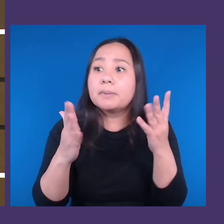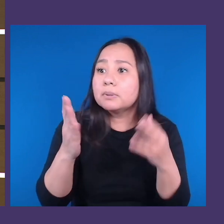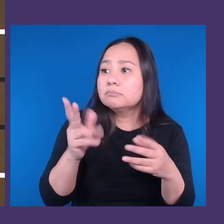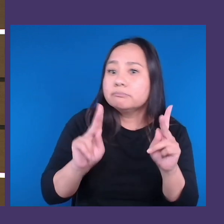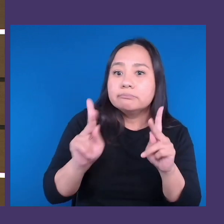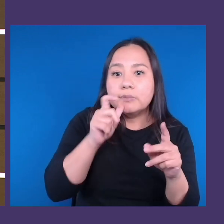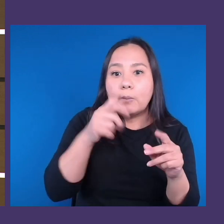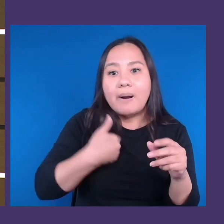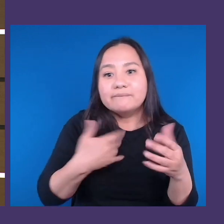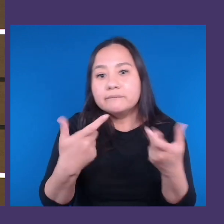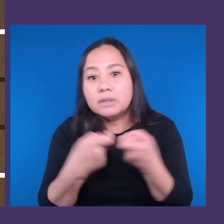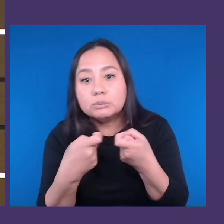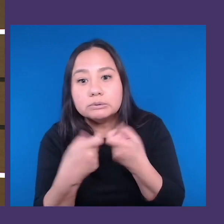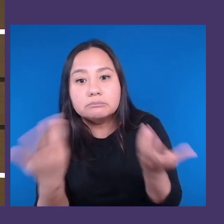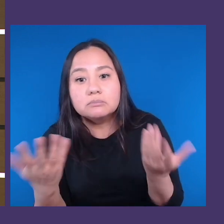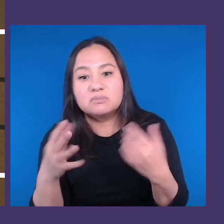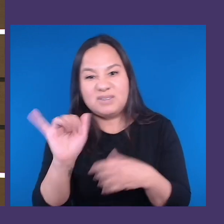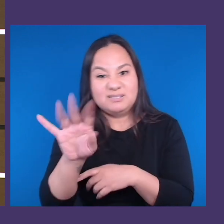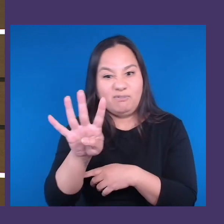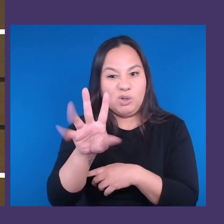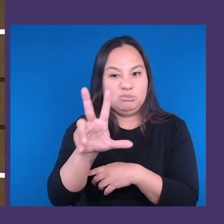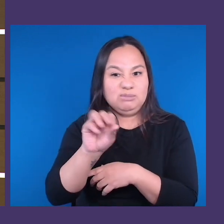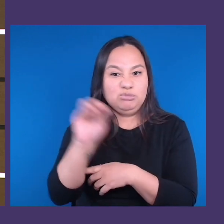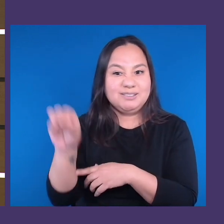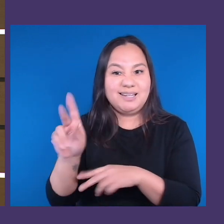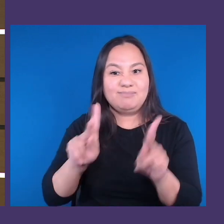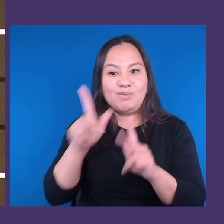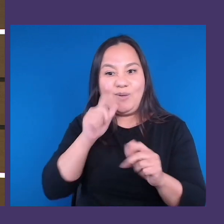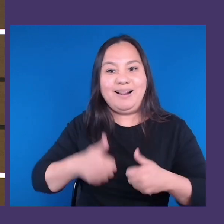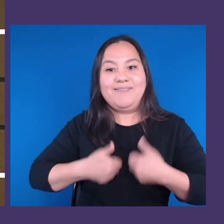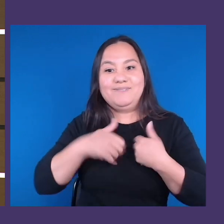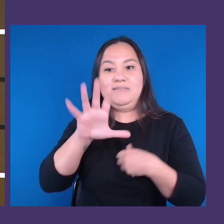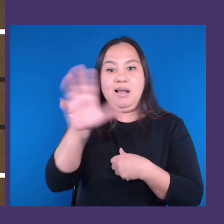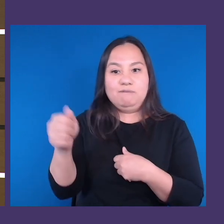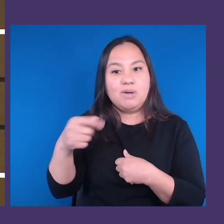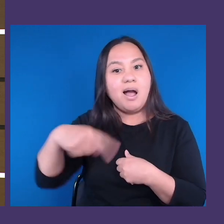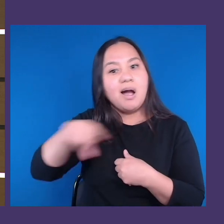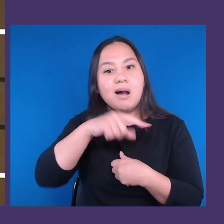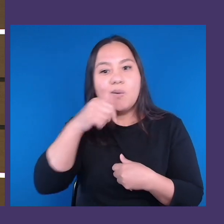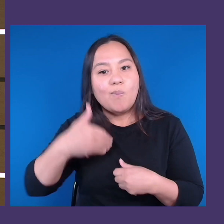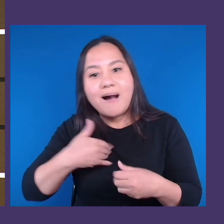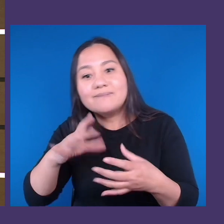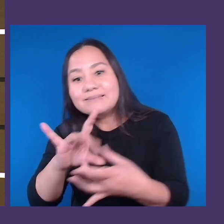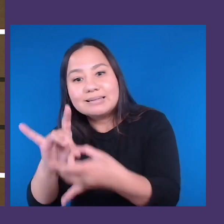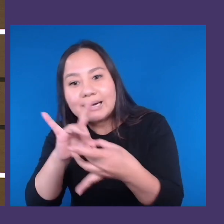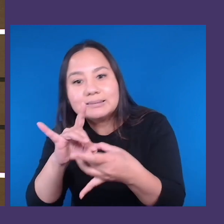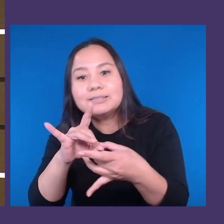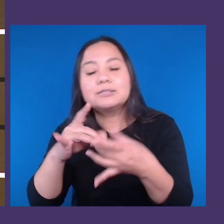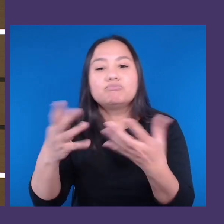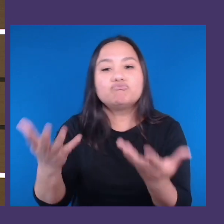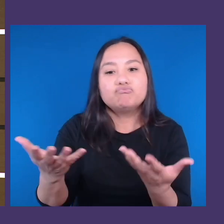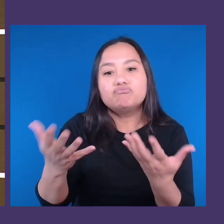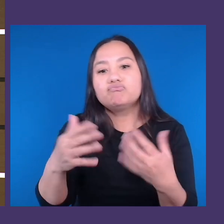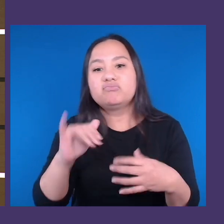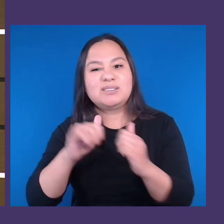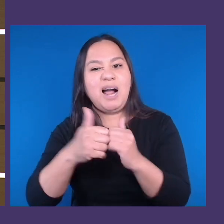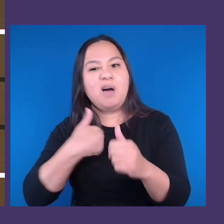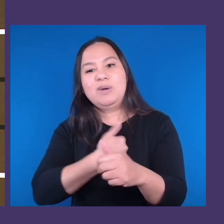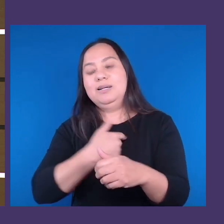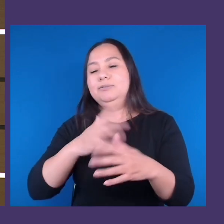live in Africa. People who don't have connectivity. That's how we first got involved. That's what took me to